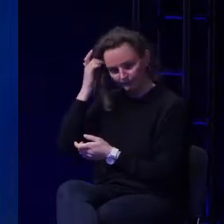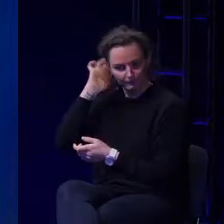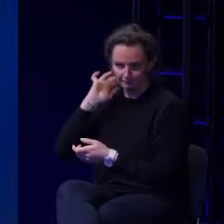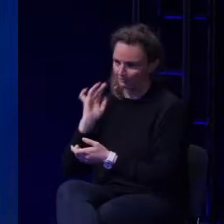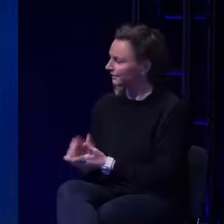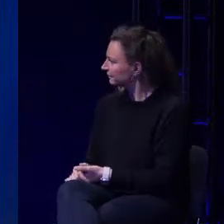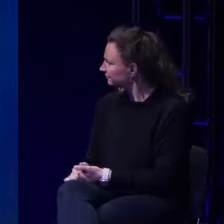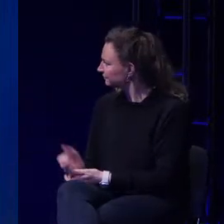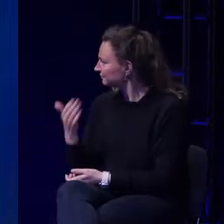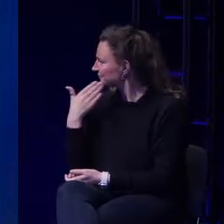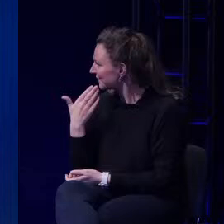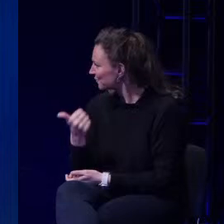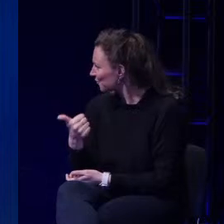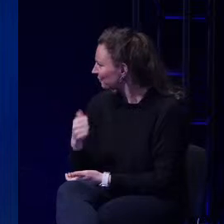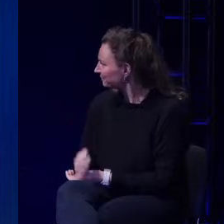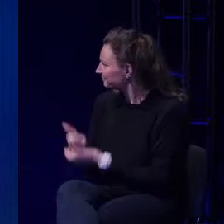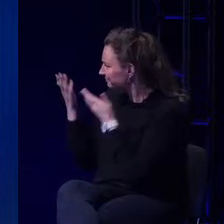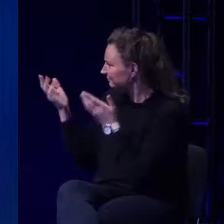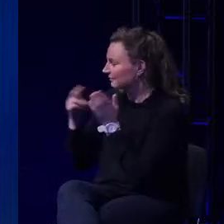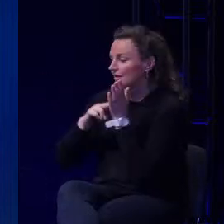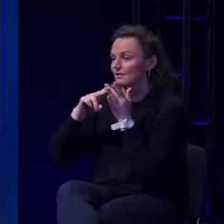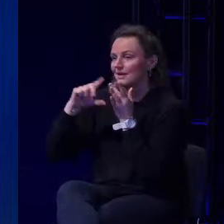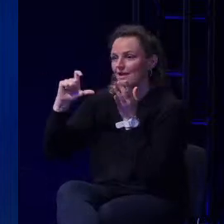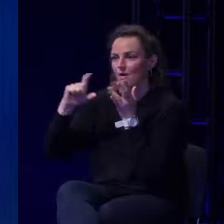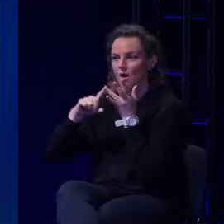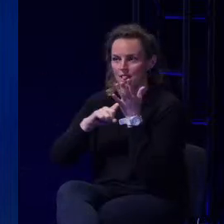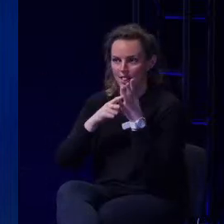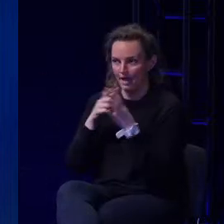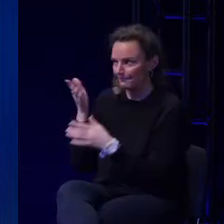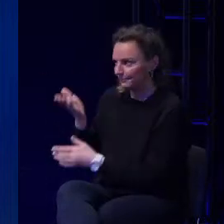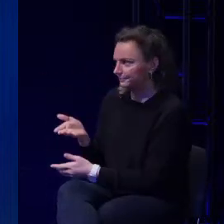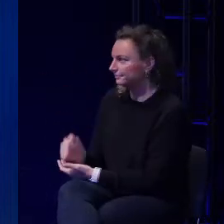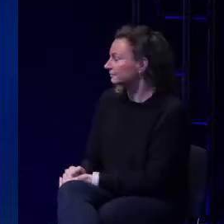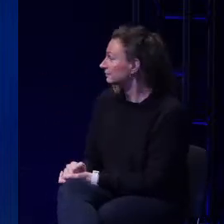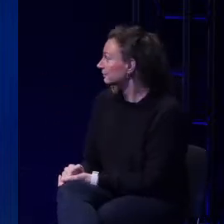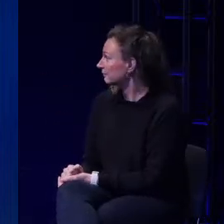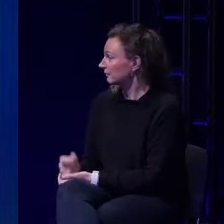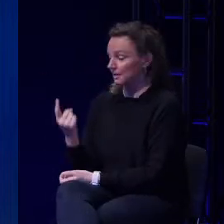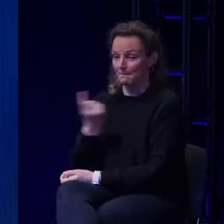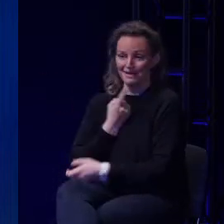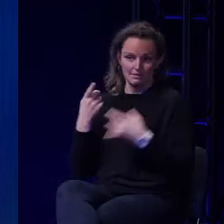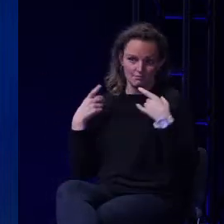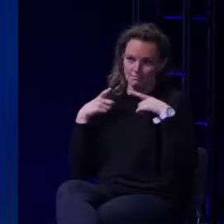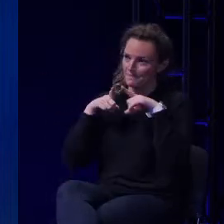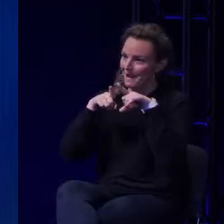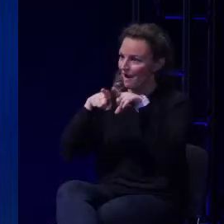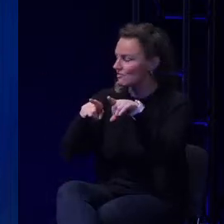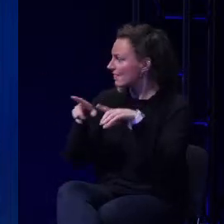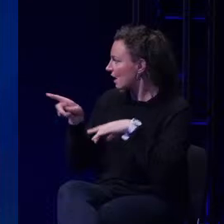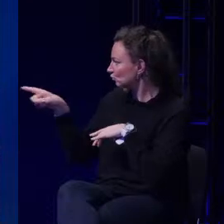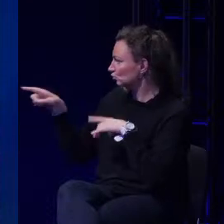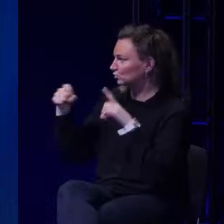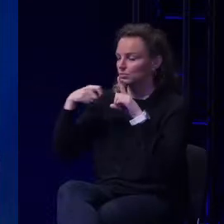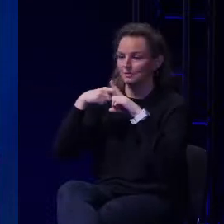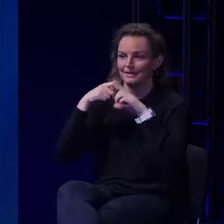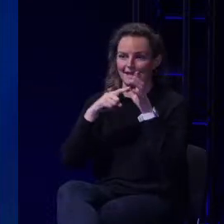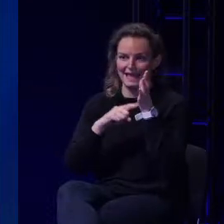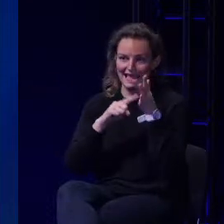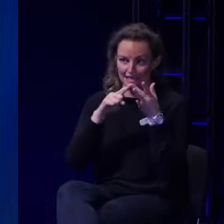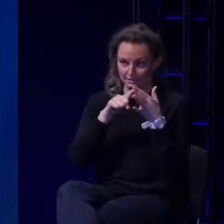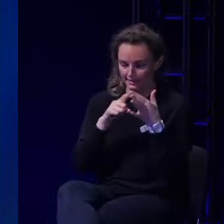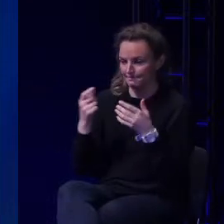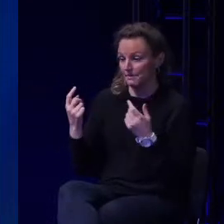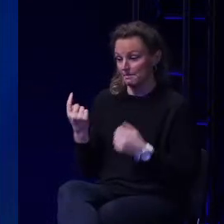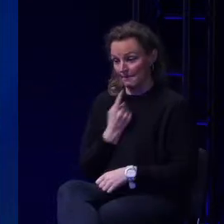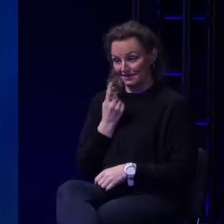Thank you. Nicola. I have kind of a parallel story to Katie, I think. I went to film